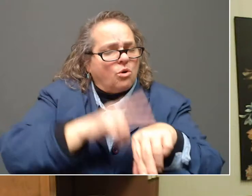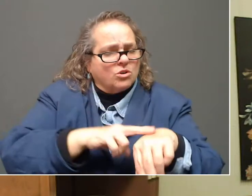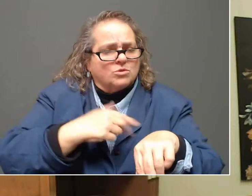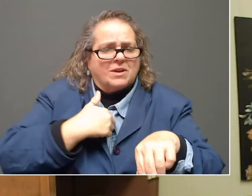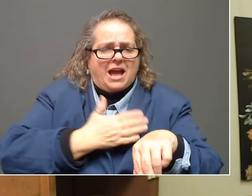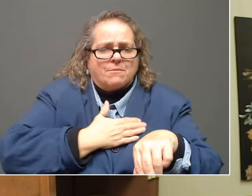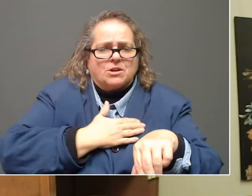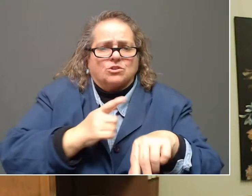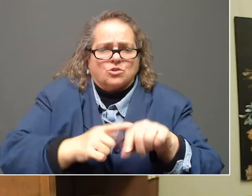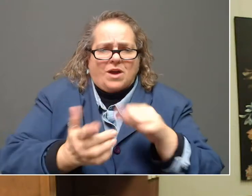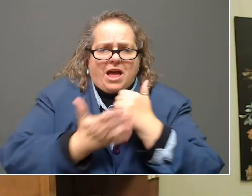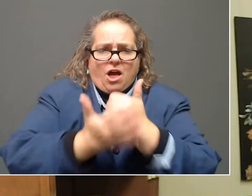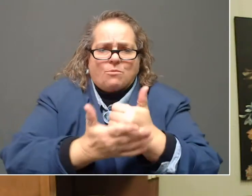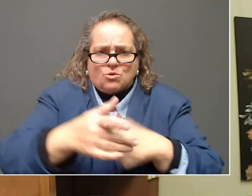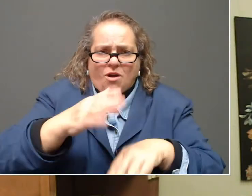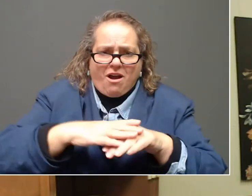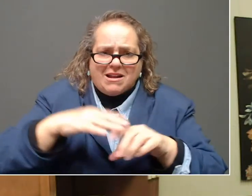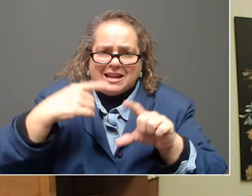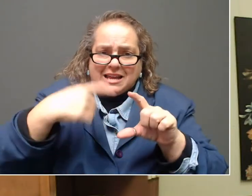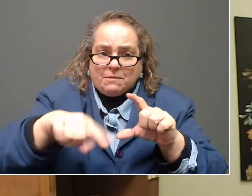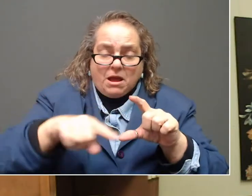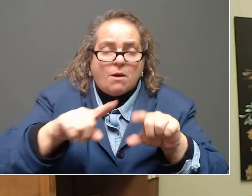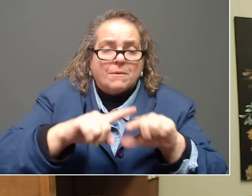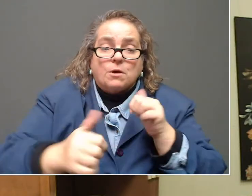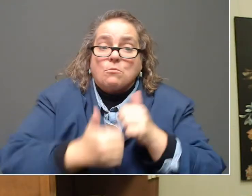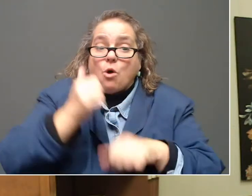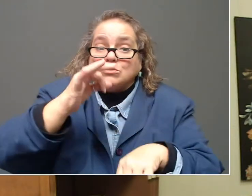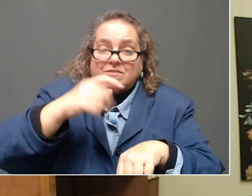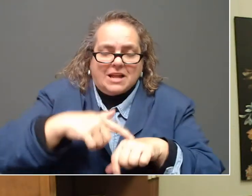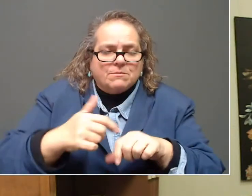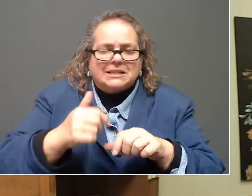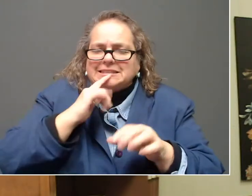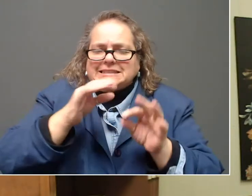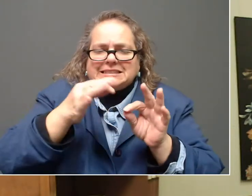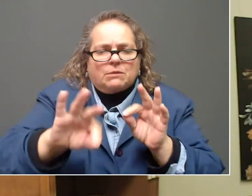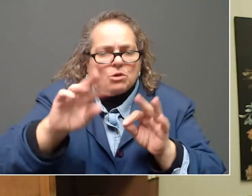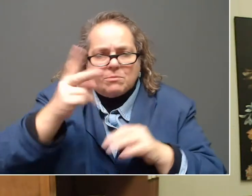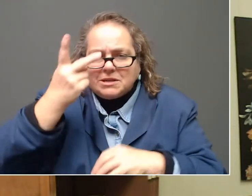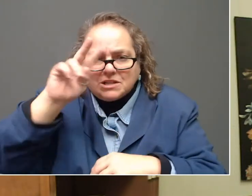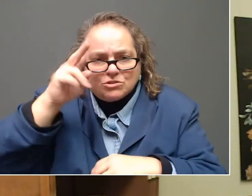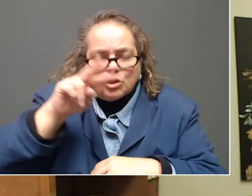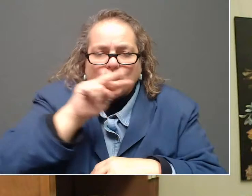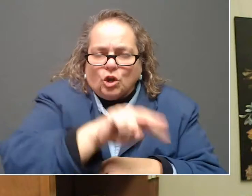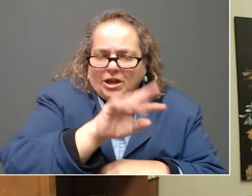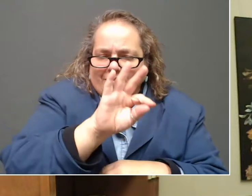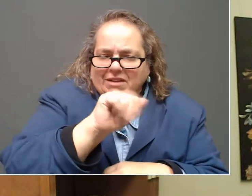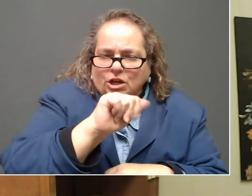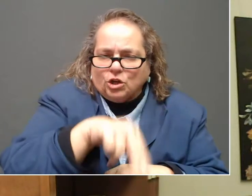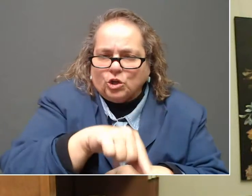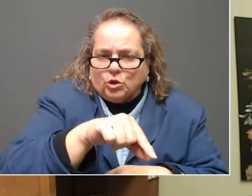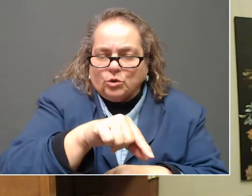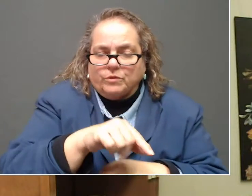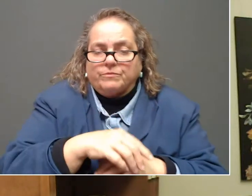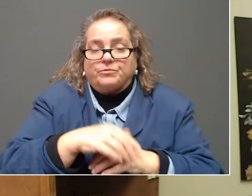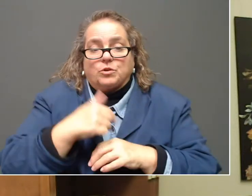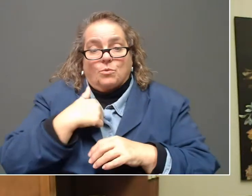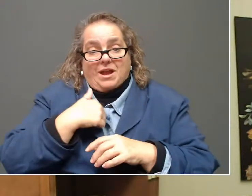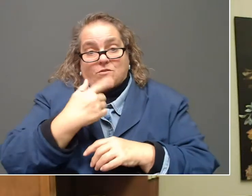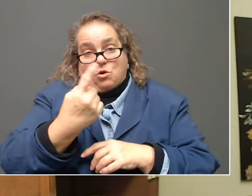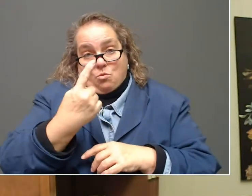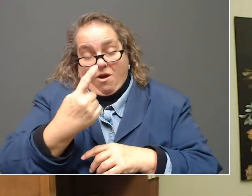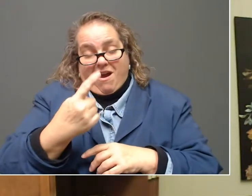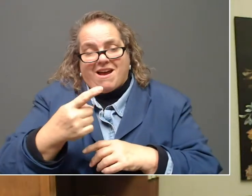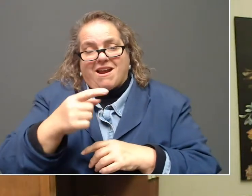under the FPUC program for the extra $600 or doesn't show the LWA extra $400. So we have gotten